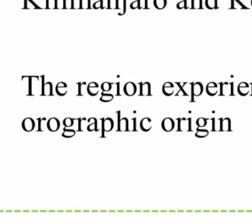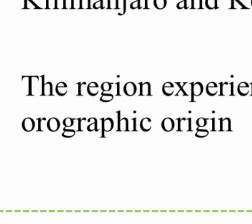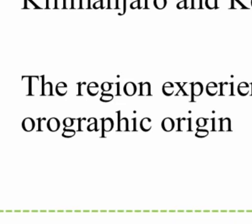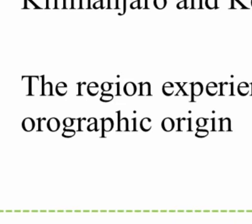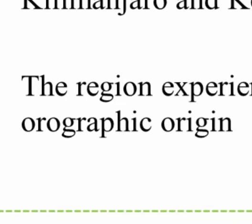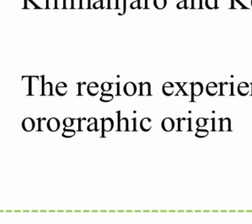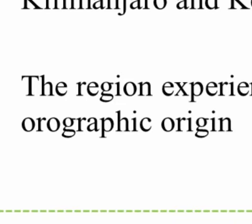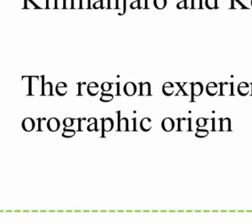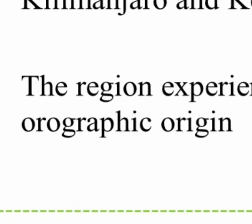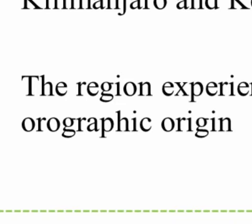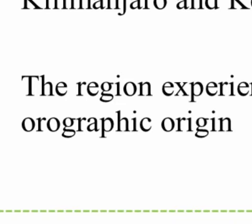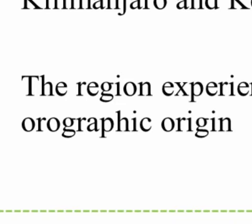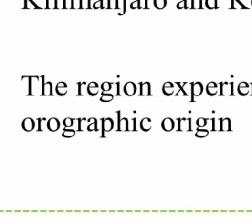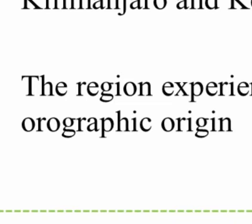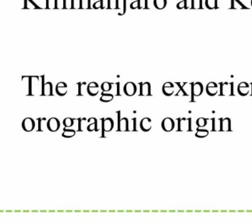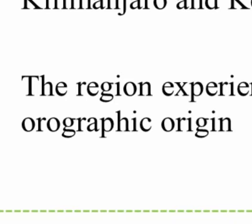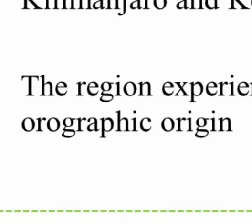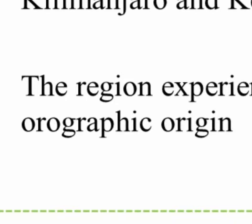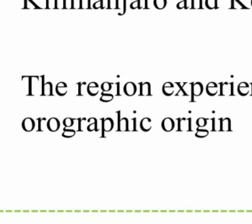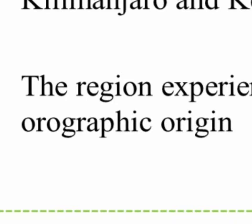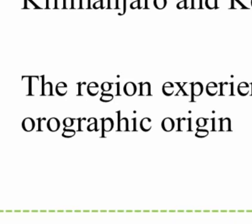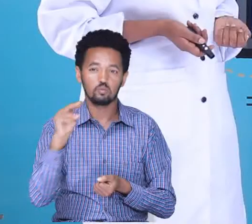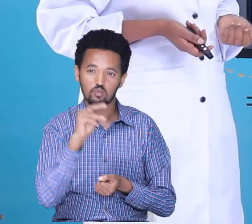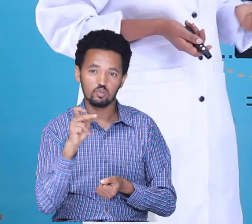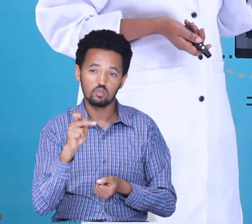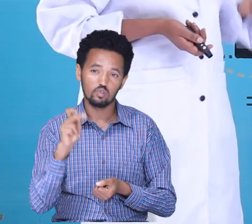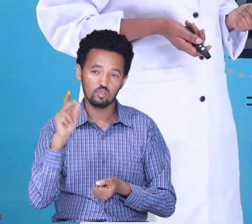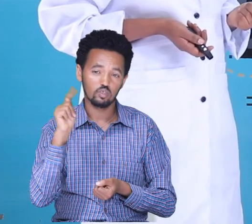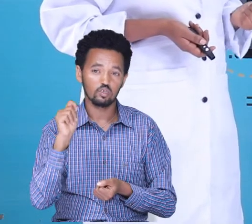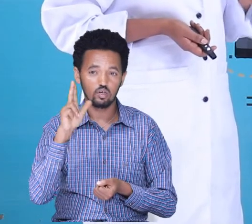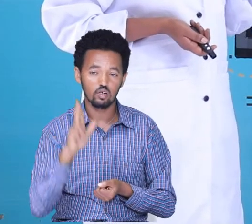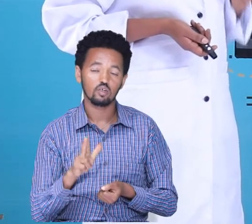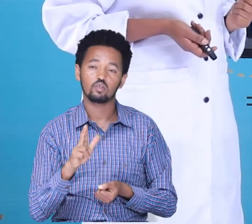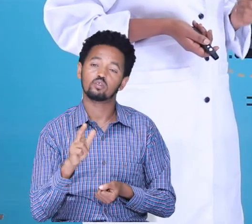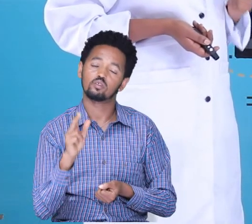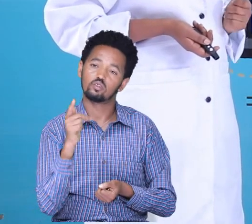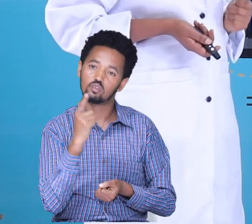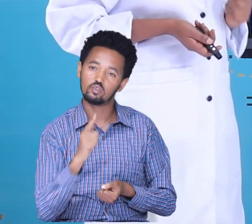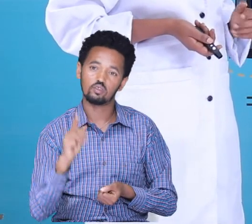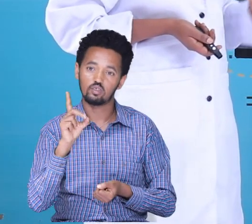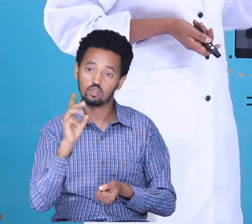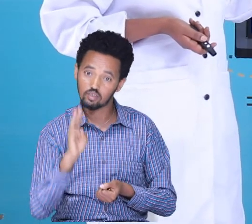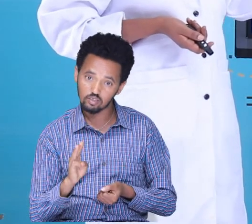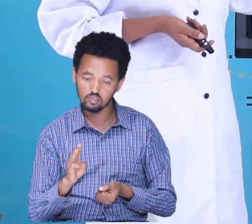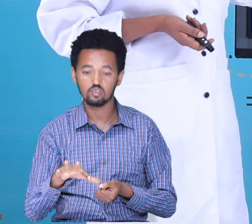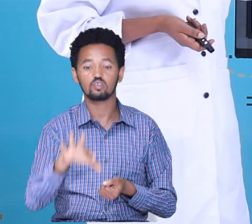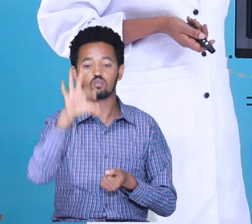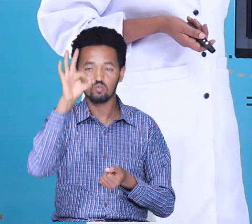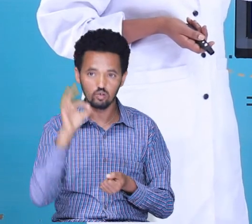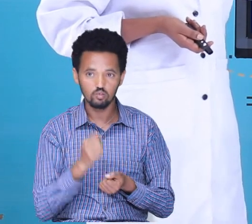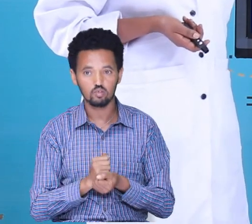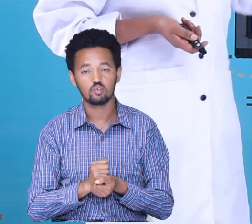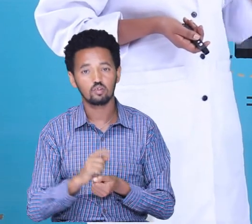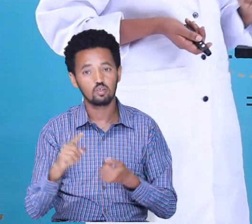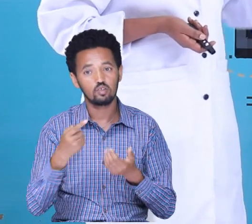Let's move to the Mediterranean climate. The Mediterranean climate region is found in the Maghreb region